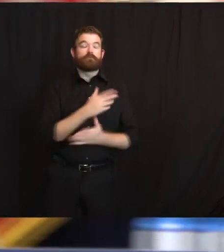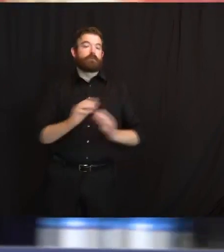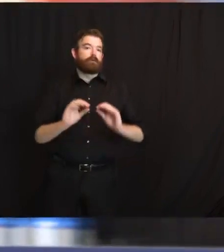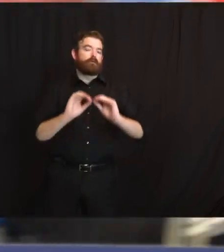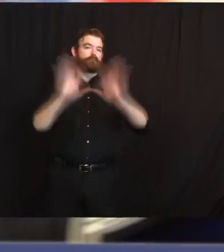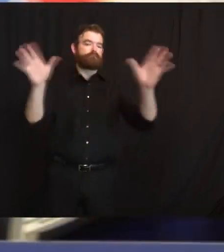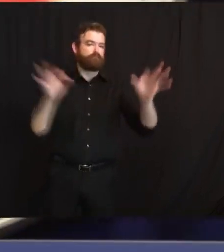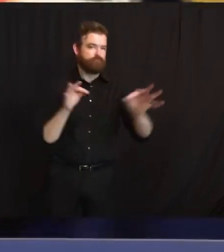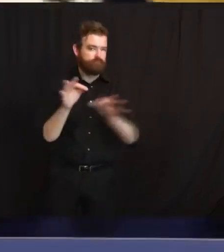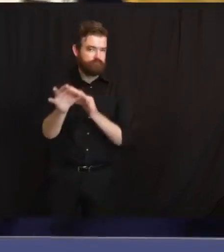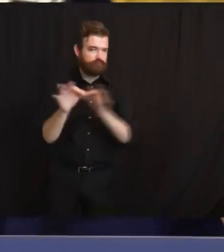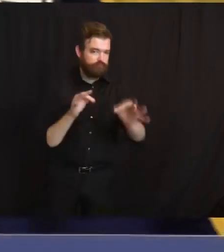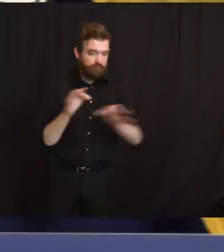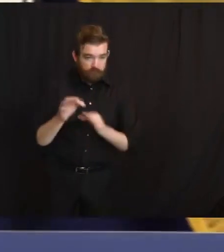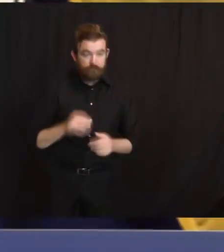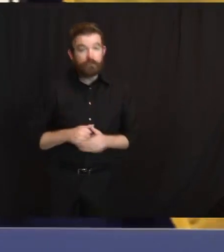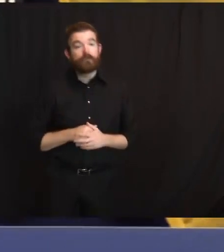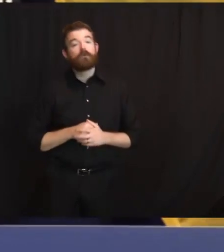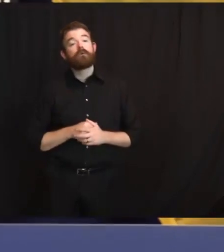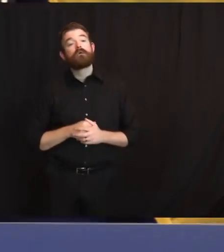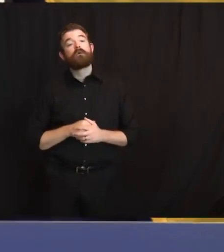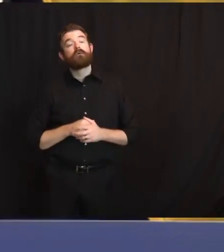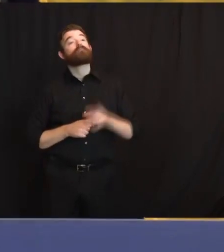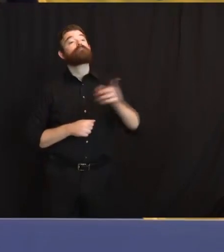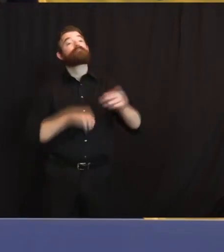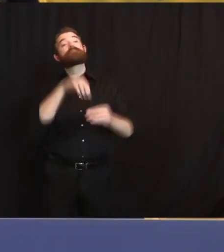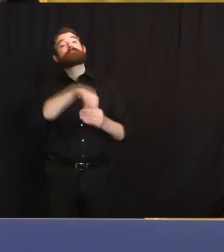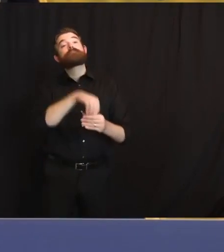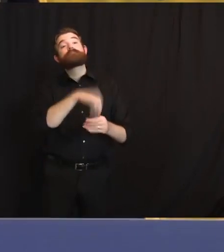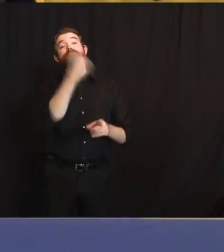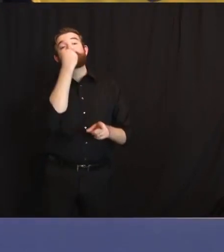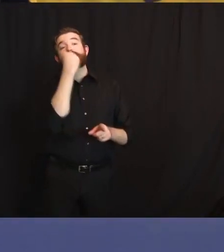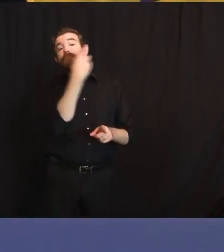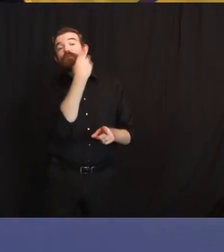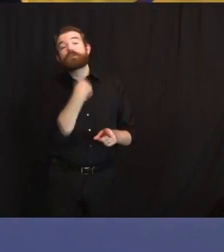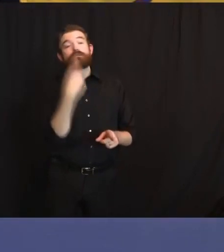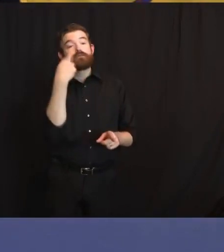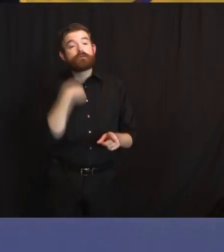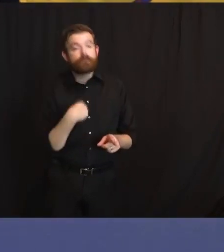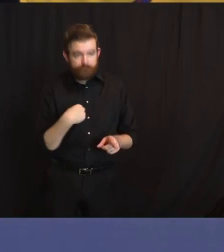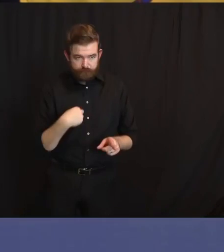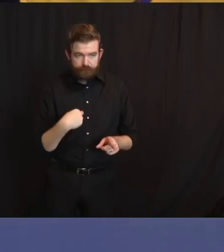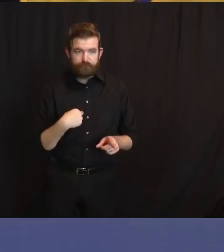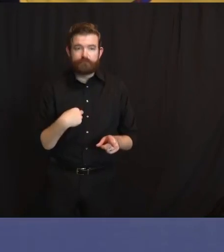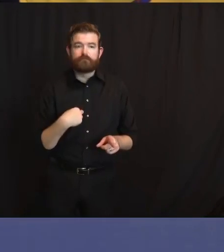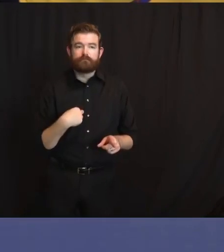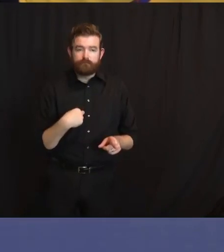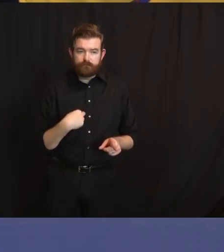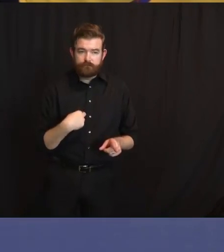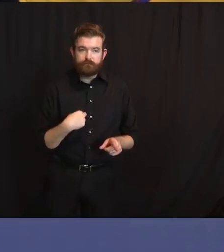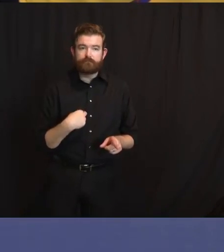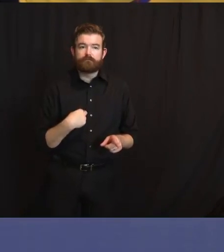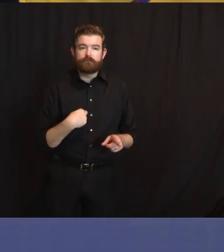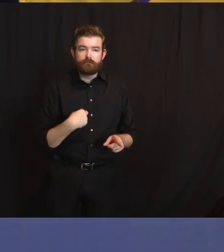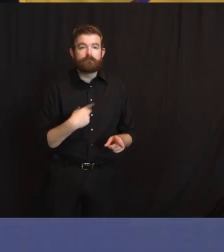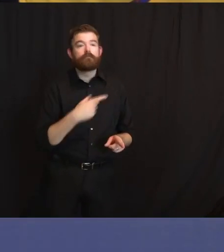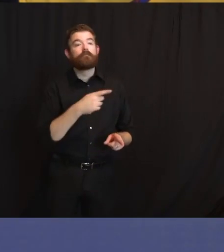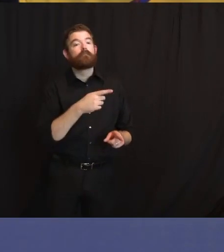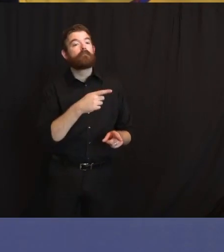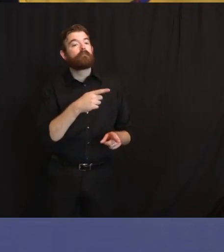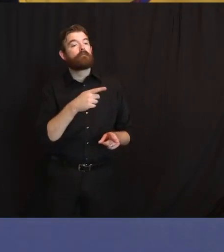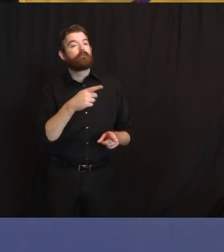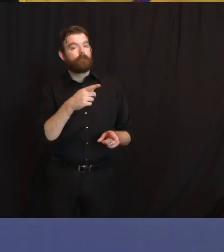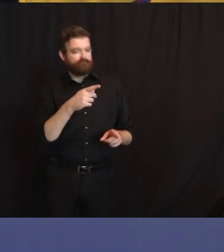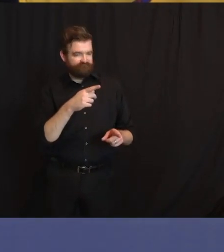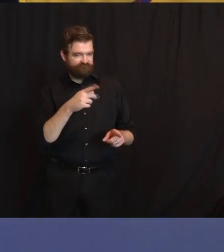Indoor dining is, Matt, connected with, sadly, with banquet halls. That was one question you asked. Other